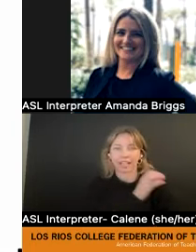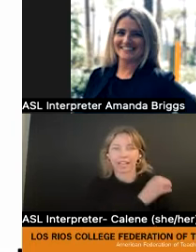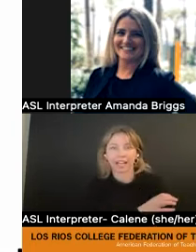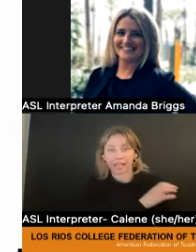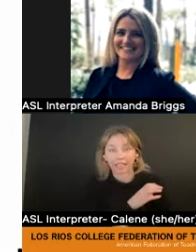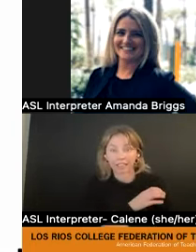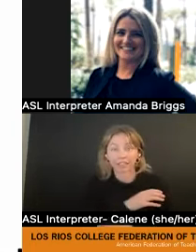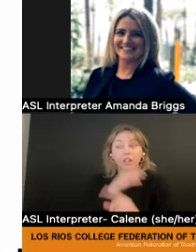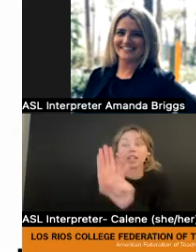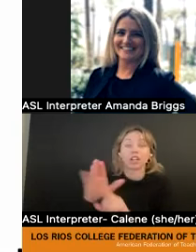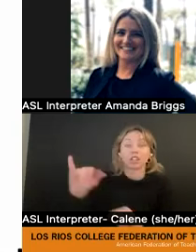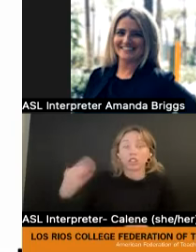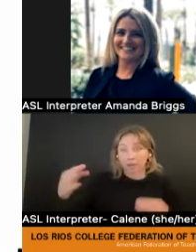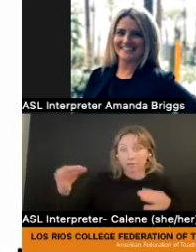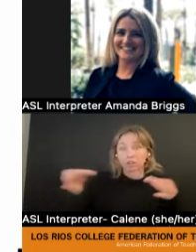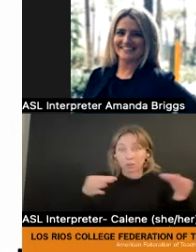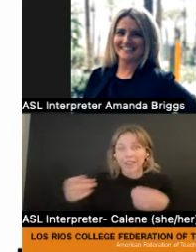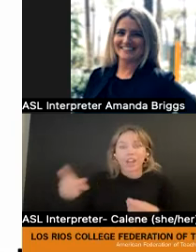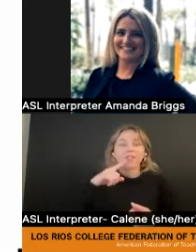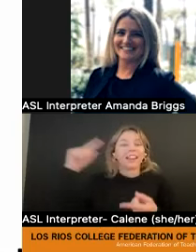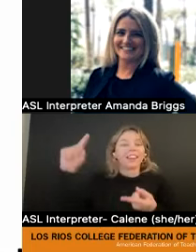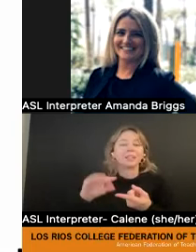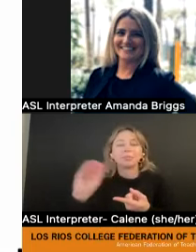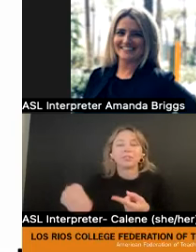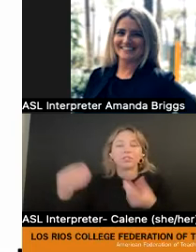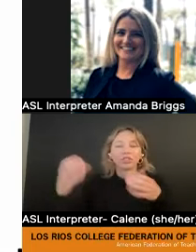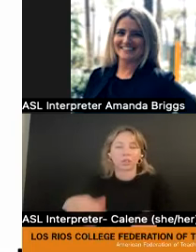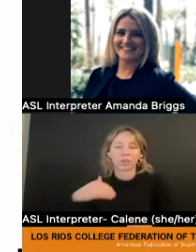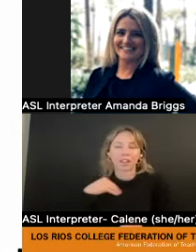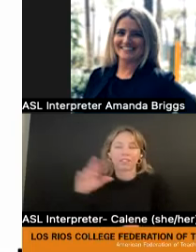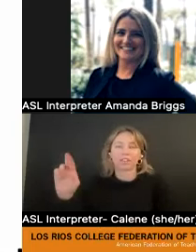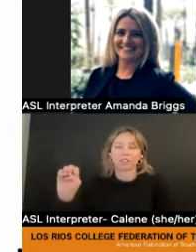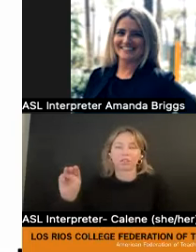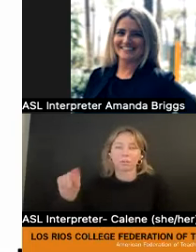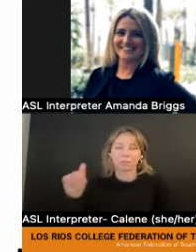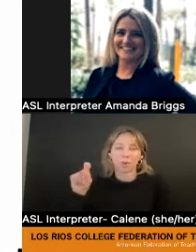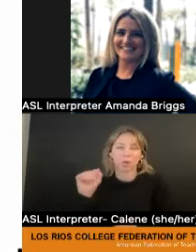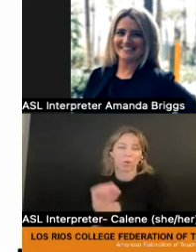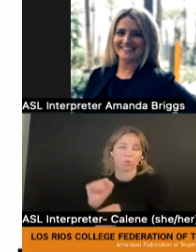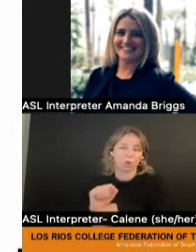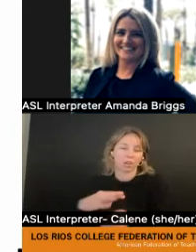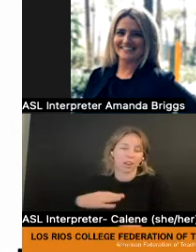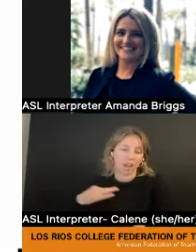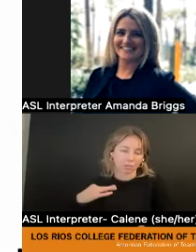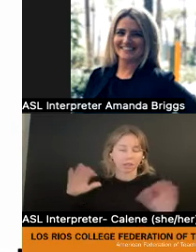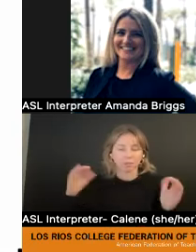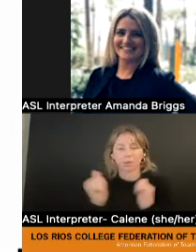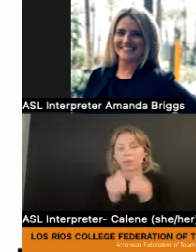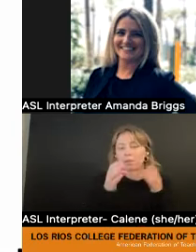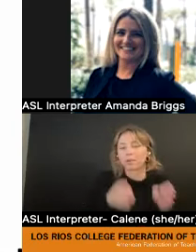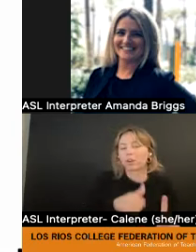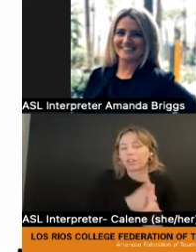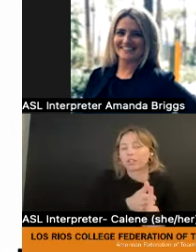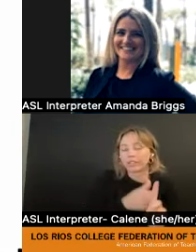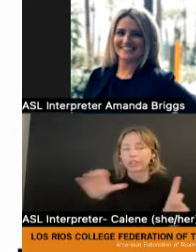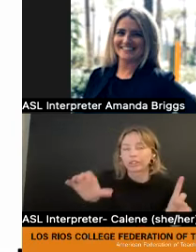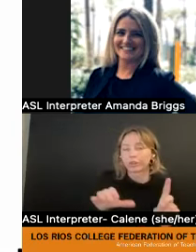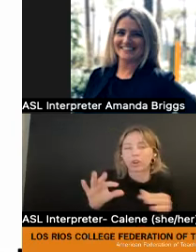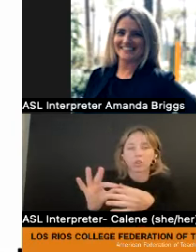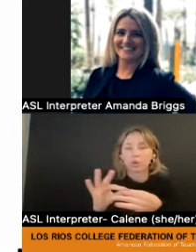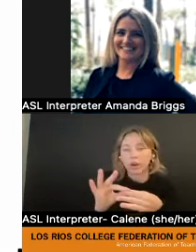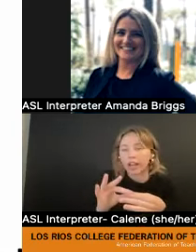their job description, they are less likely to have remote work eligibility than, for example, someone who might be doing coordination related